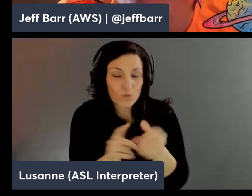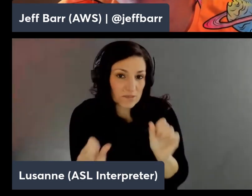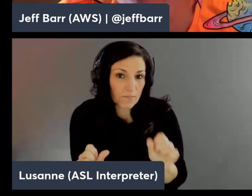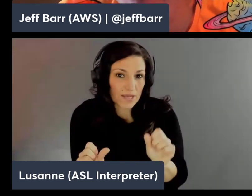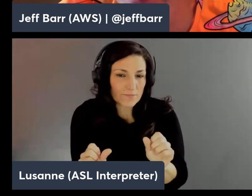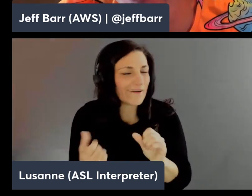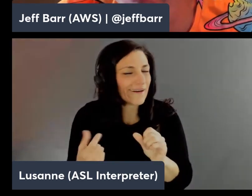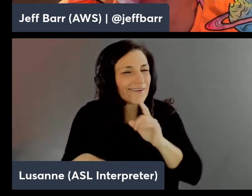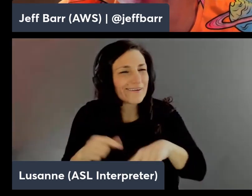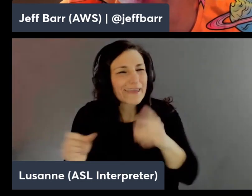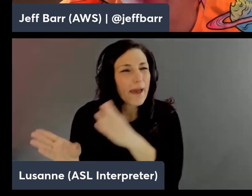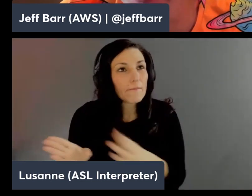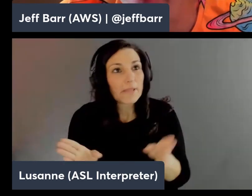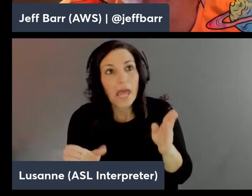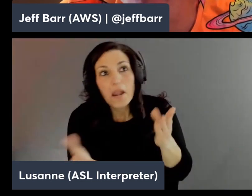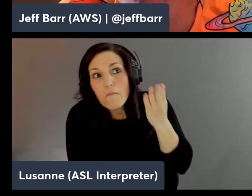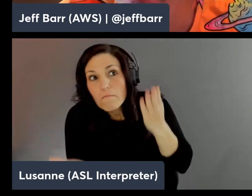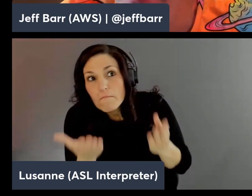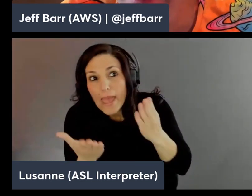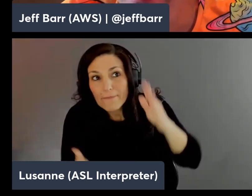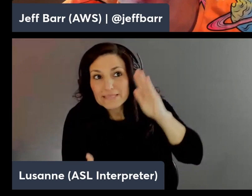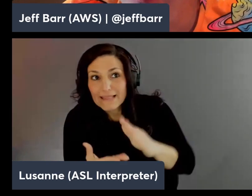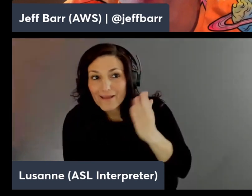the it's the predictability of,